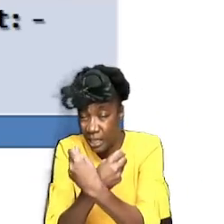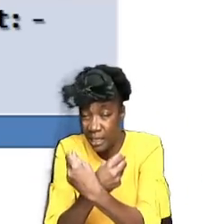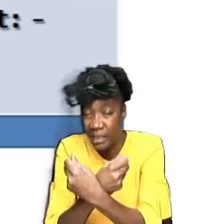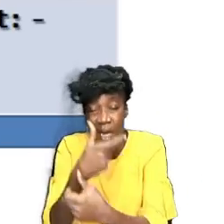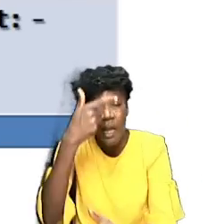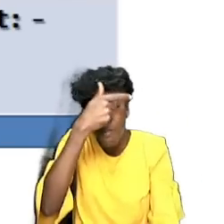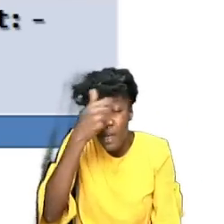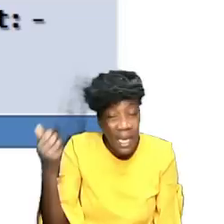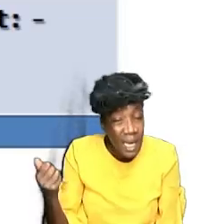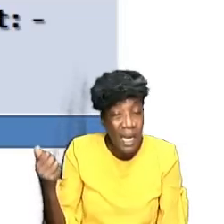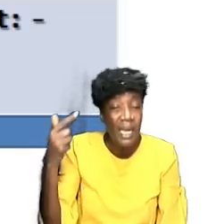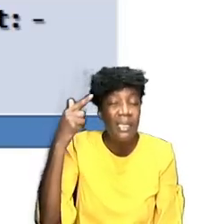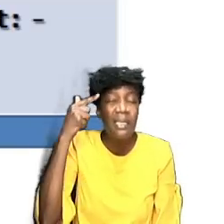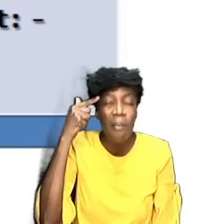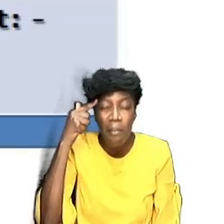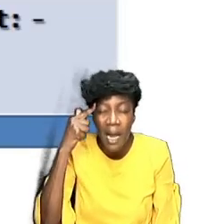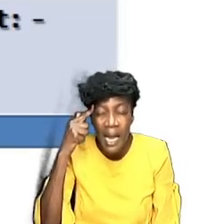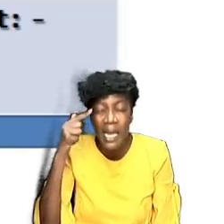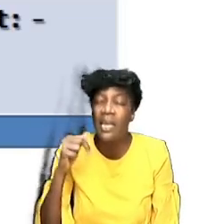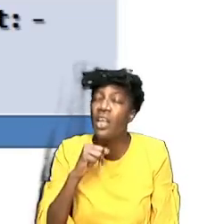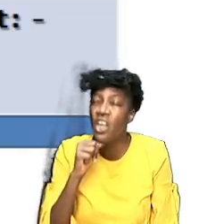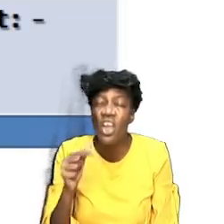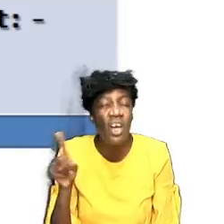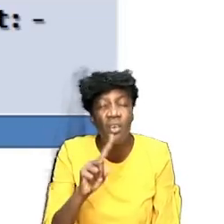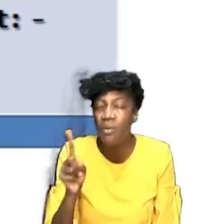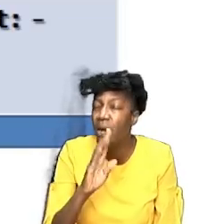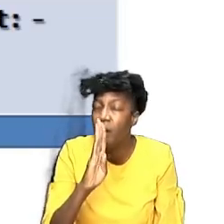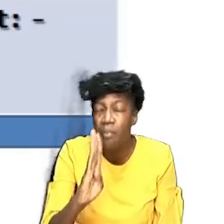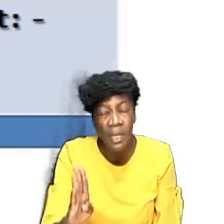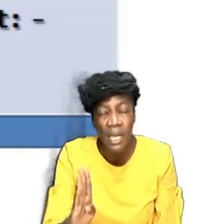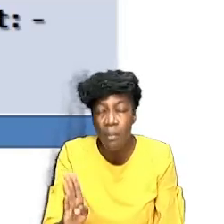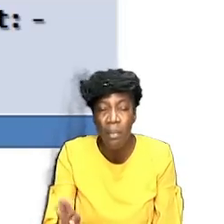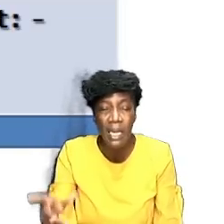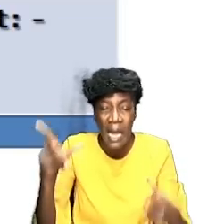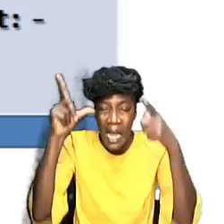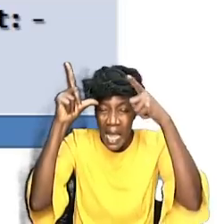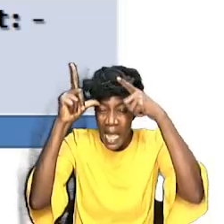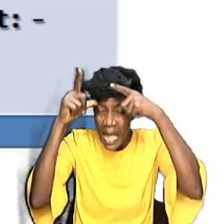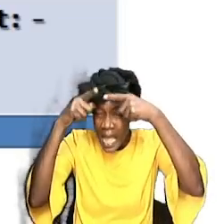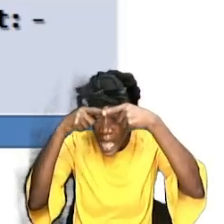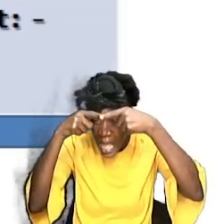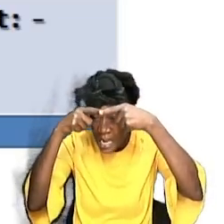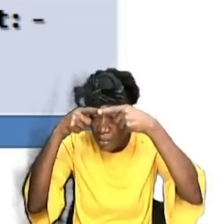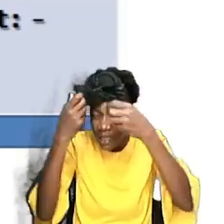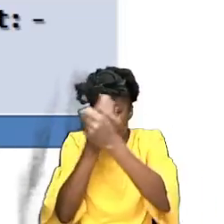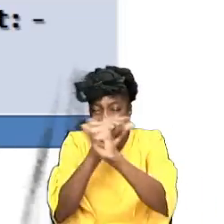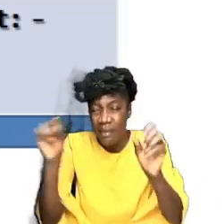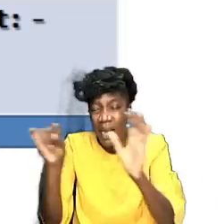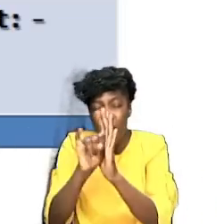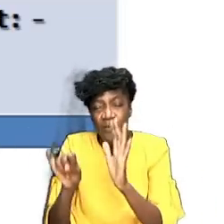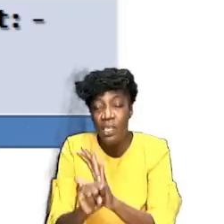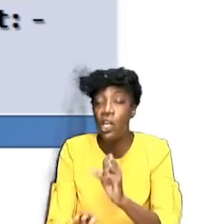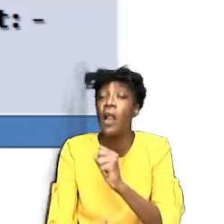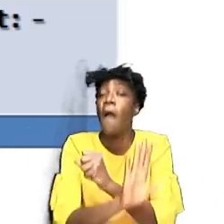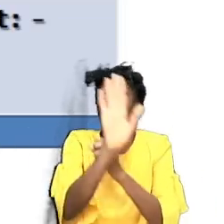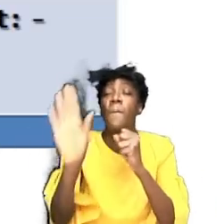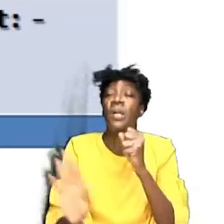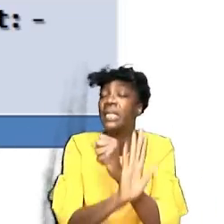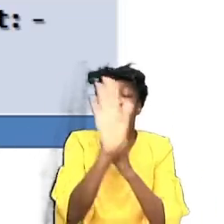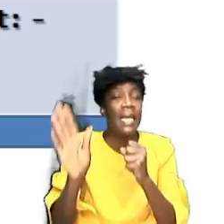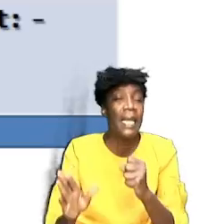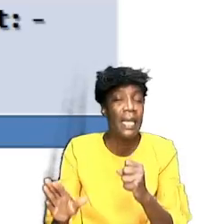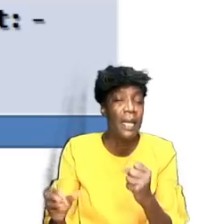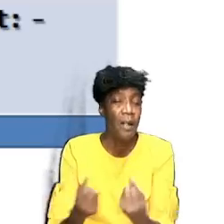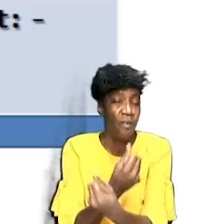their mind is not where it should be. But the helmet of salvation, I'm going to explain that as we go along, protects us from